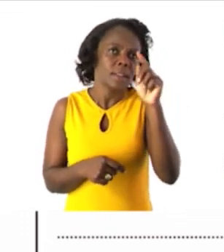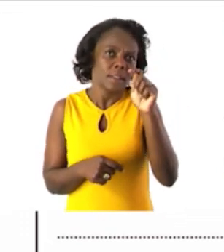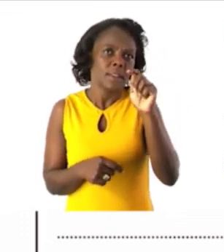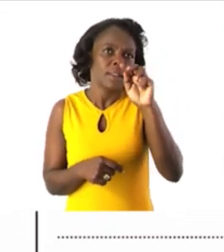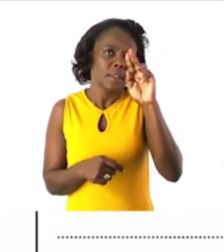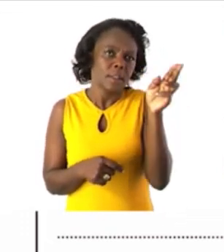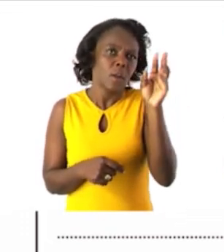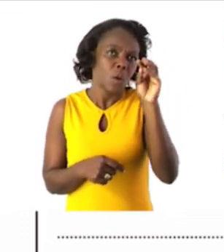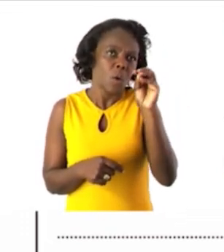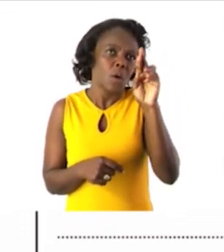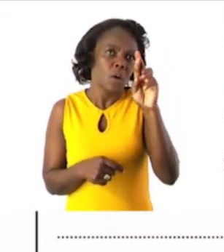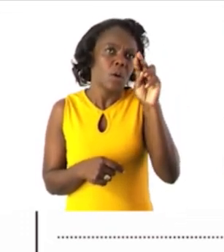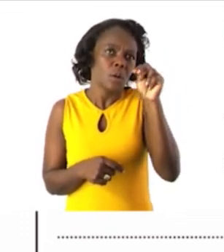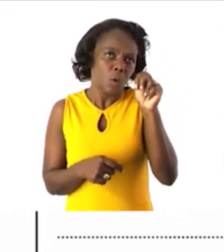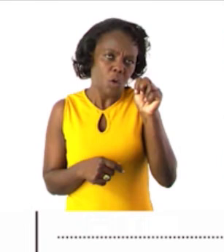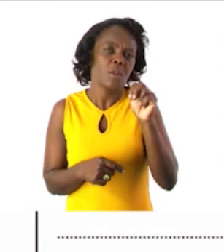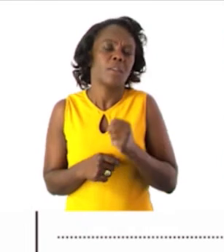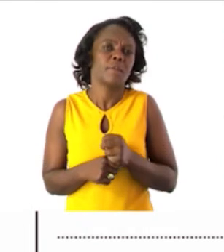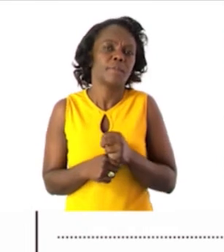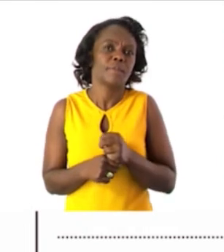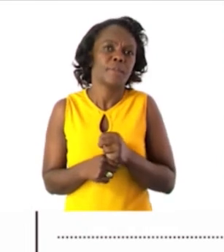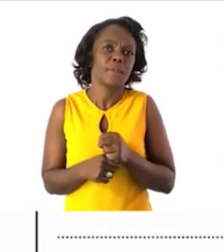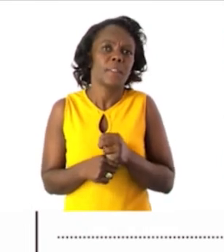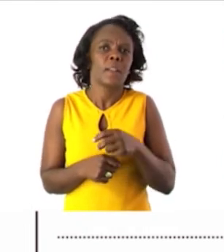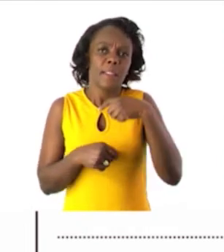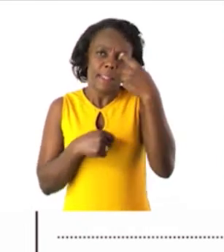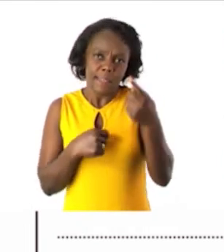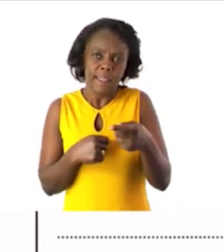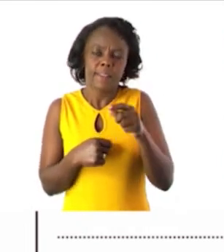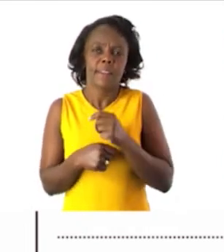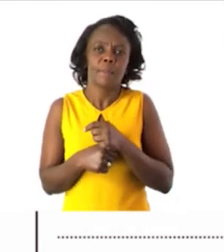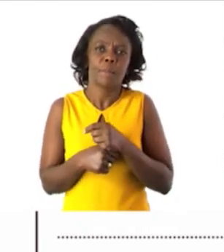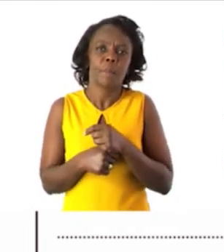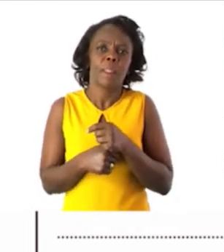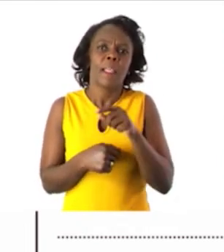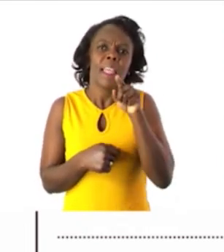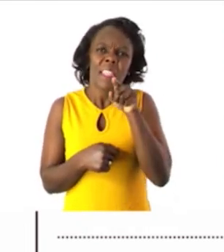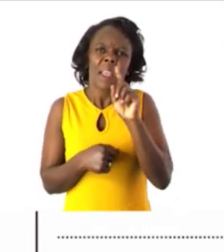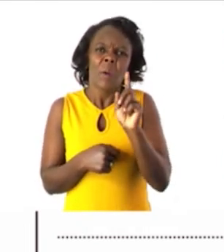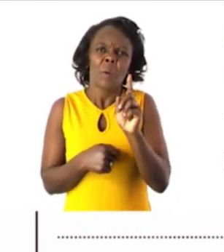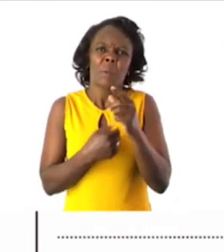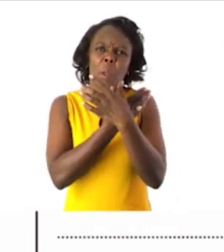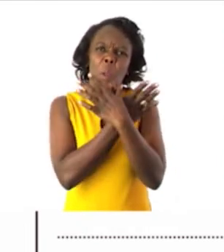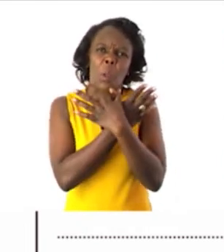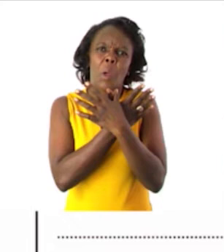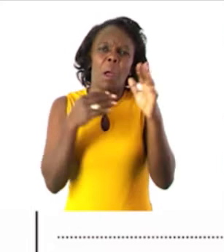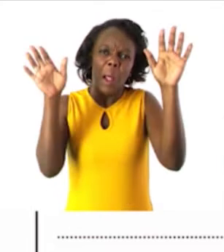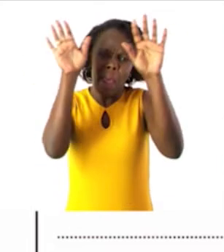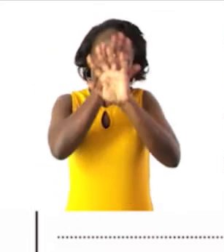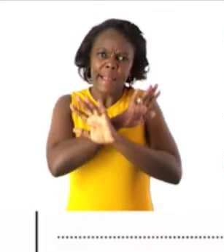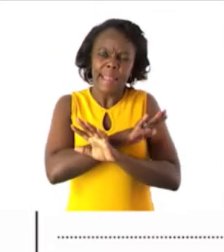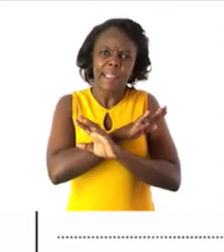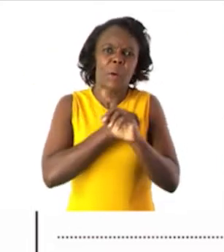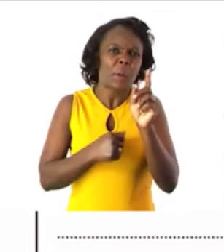and the next sentence, there with an insect, it says the flies at night. What flies at night? Look at that